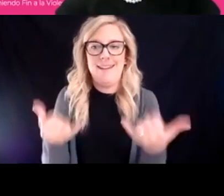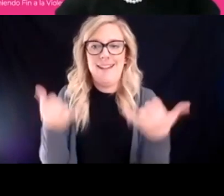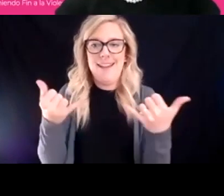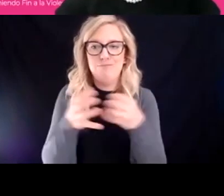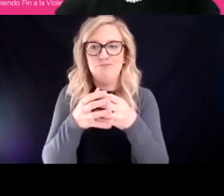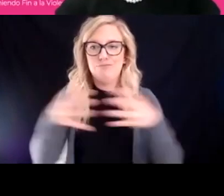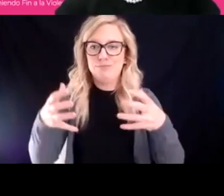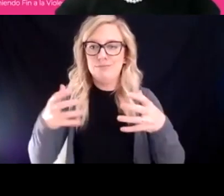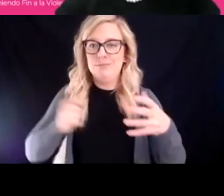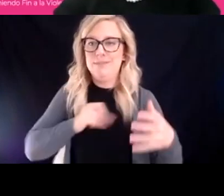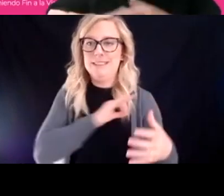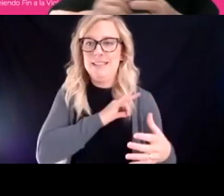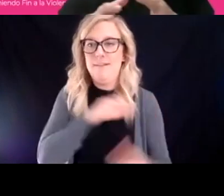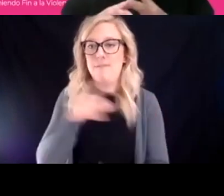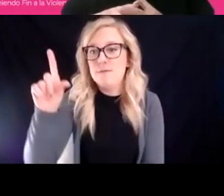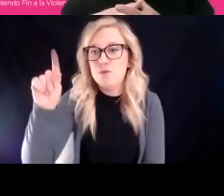of 20 people.